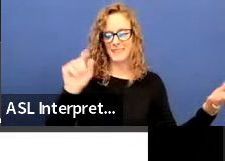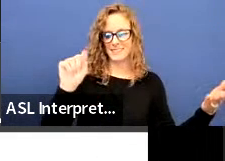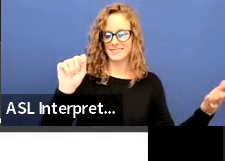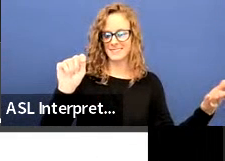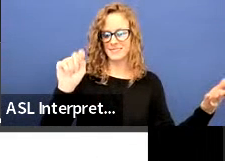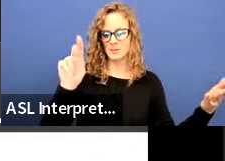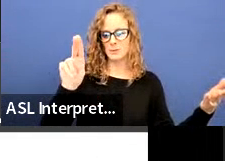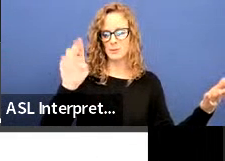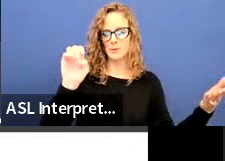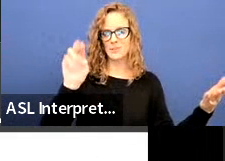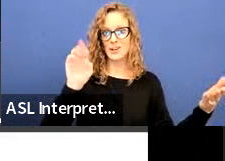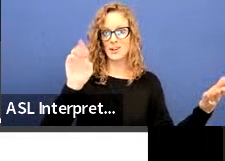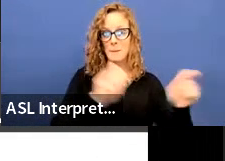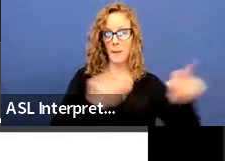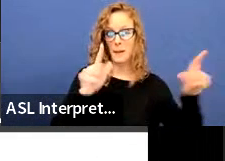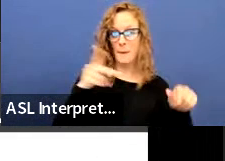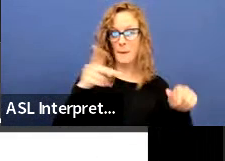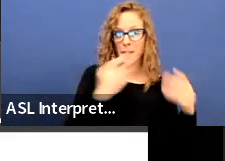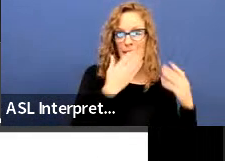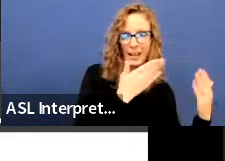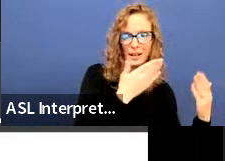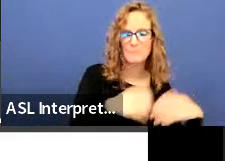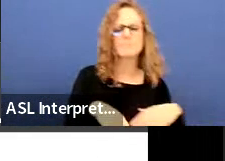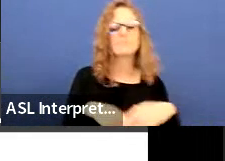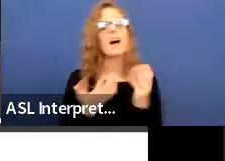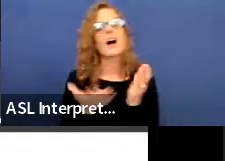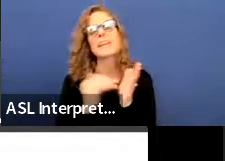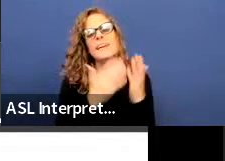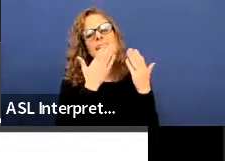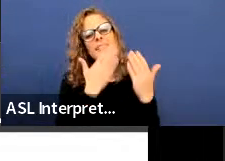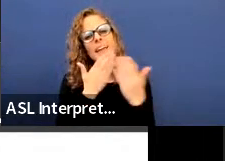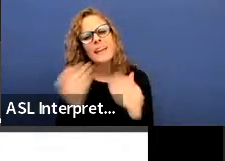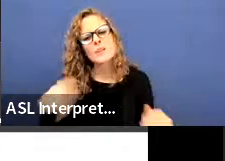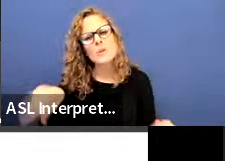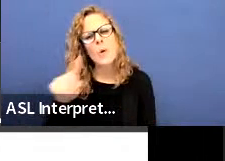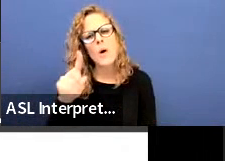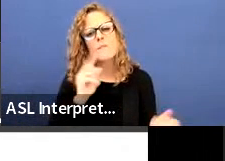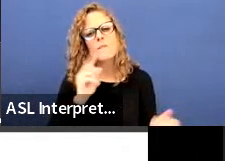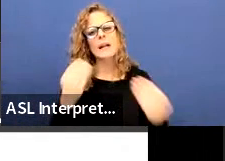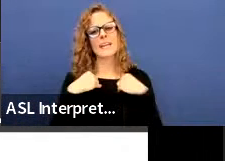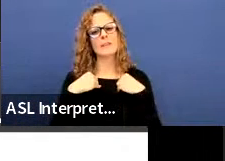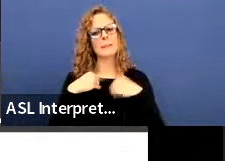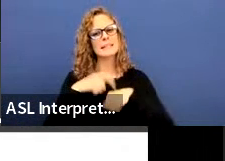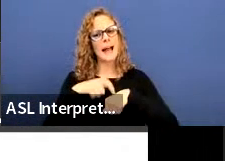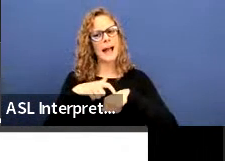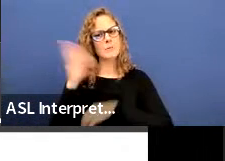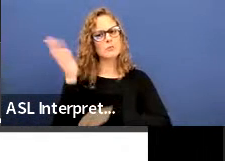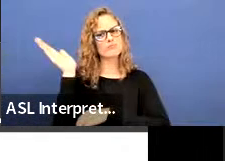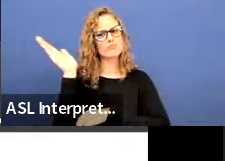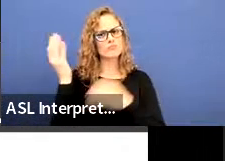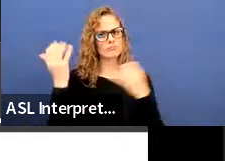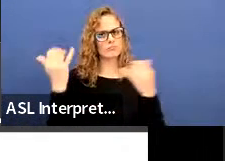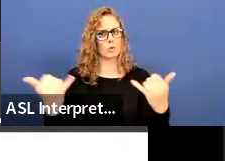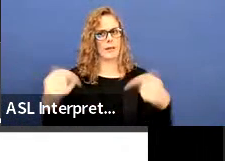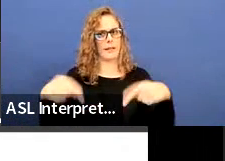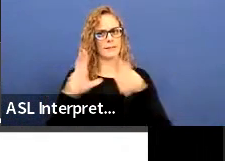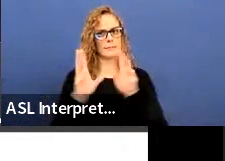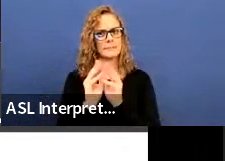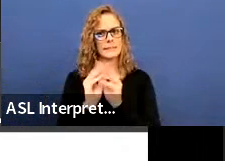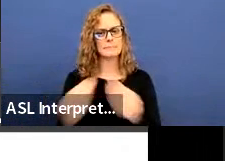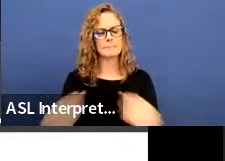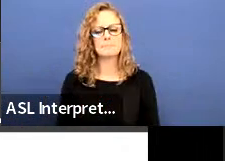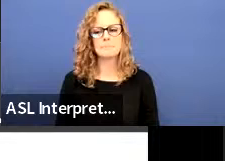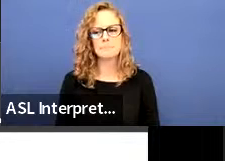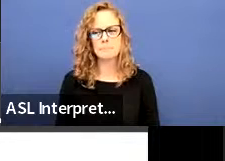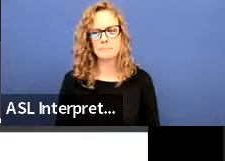So I just, again, want to say thank you for giving me a little bit of time. With everything